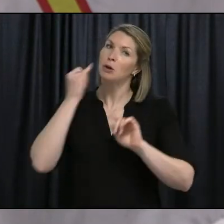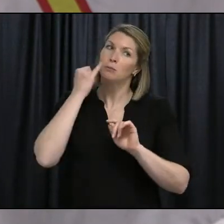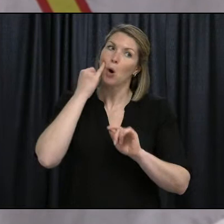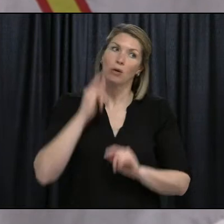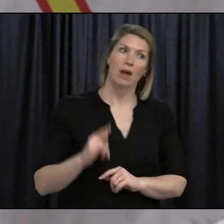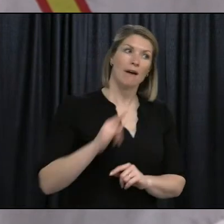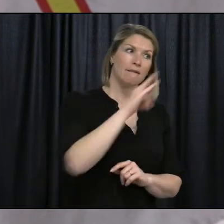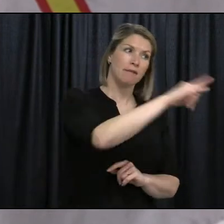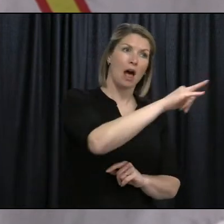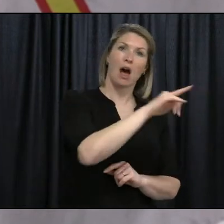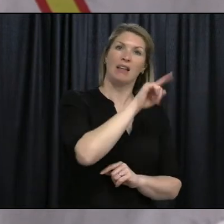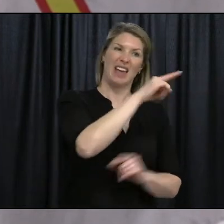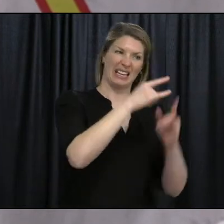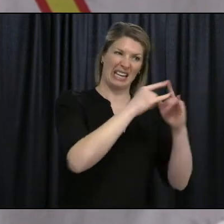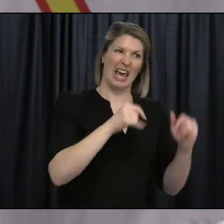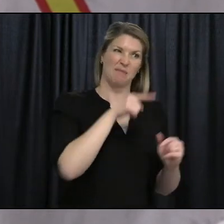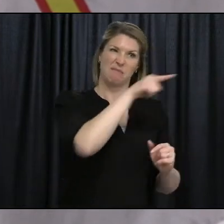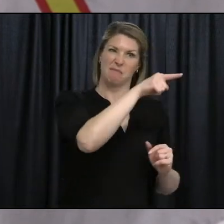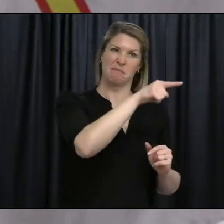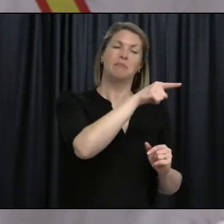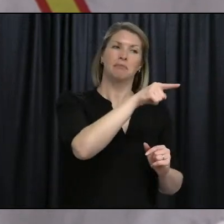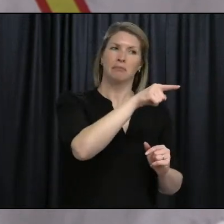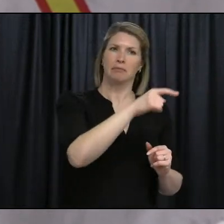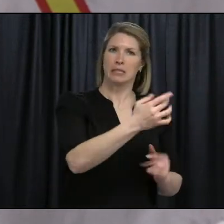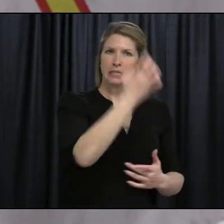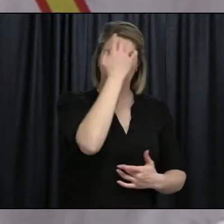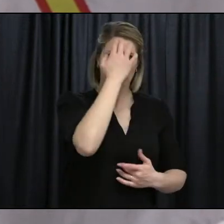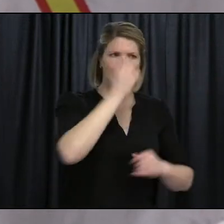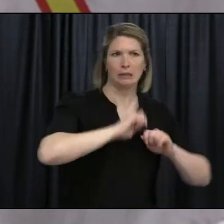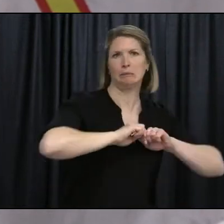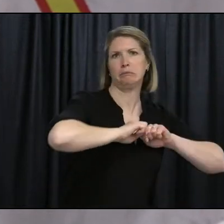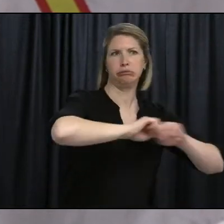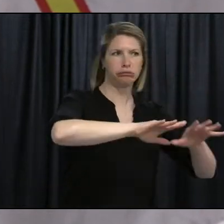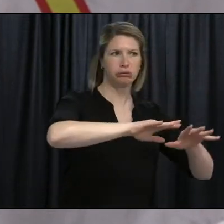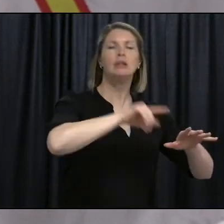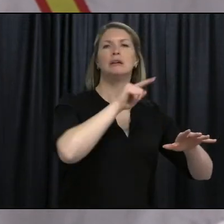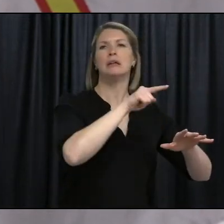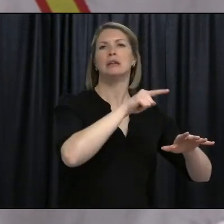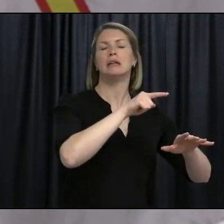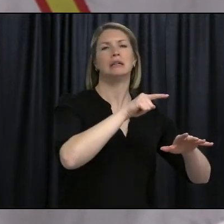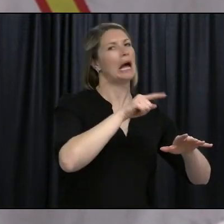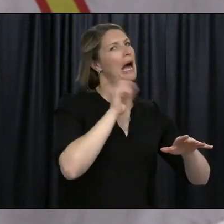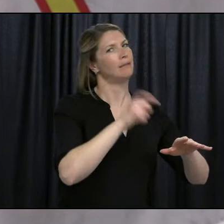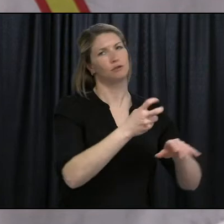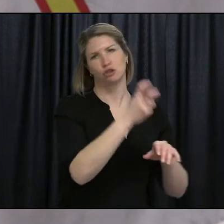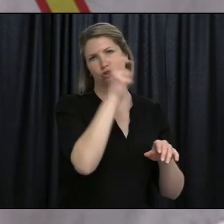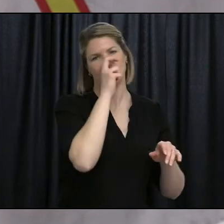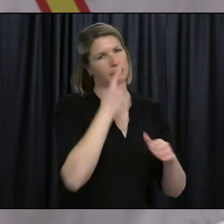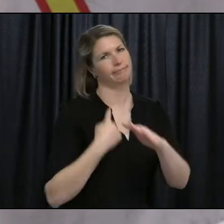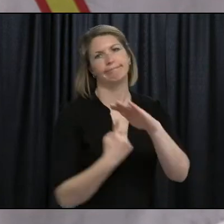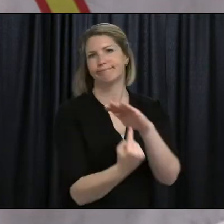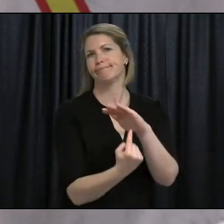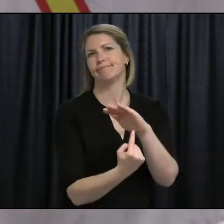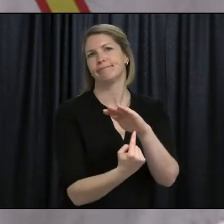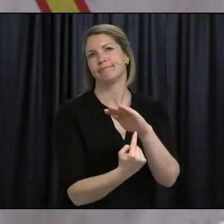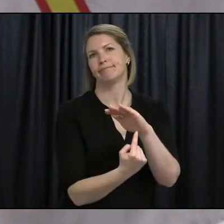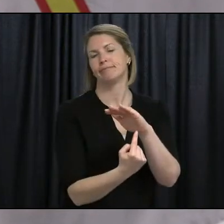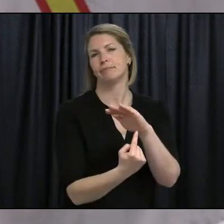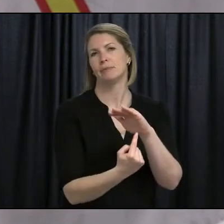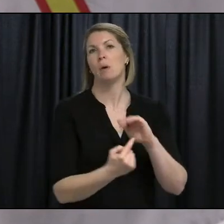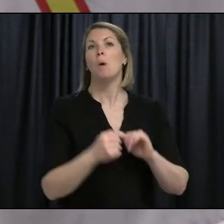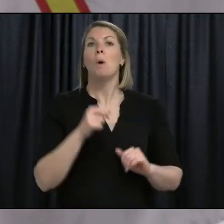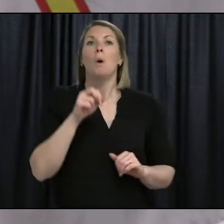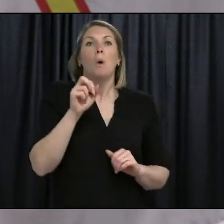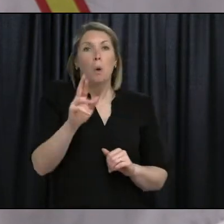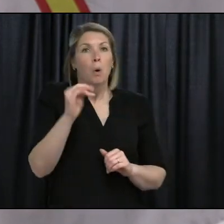them. Essential workers are generally people who are coming from elsewhere into the province to perform critical work